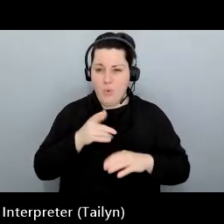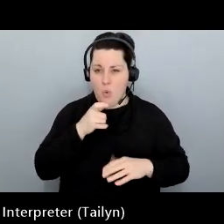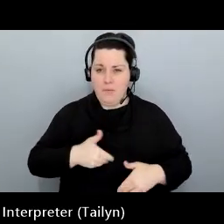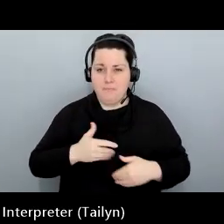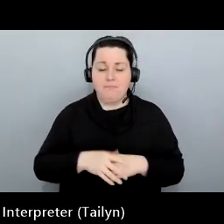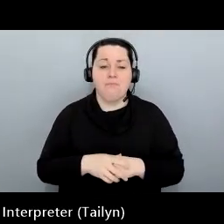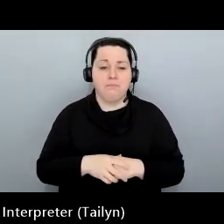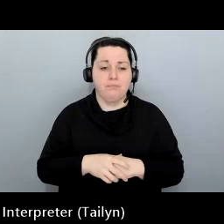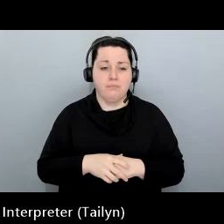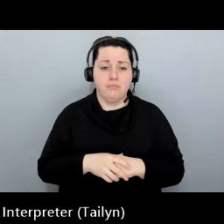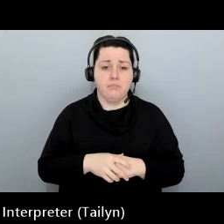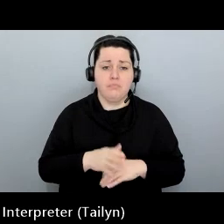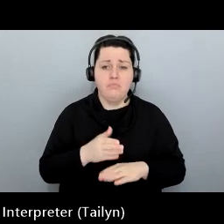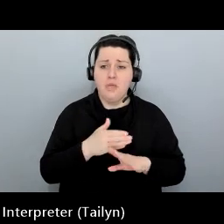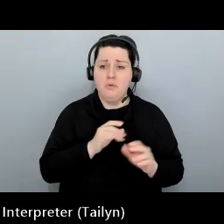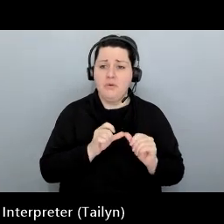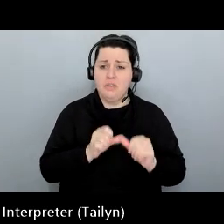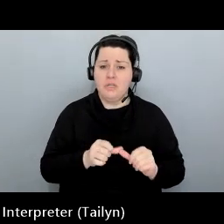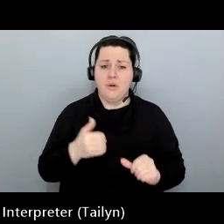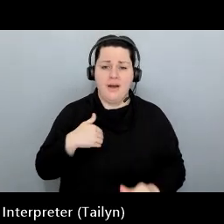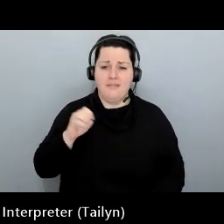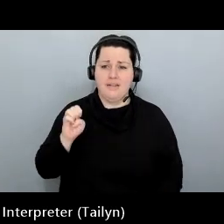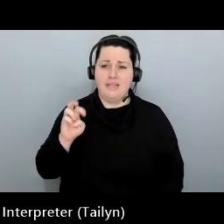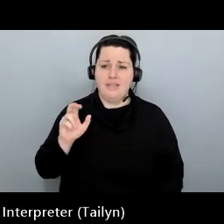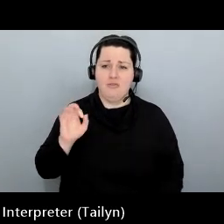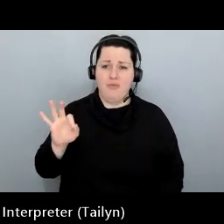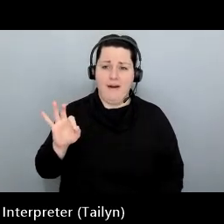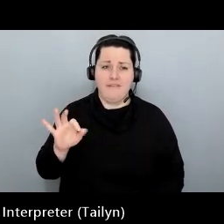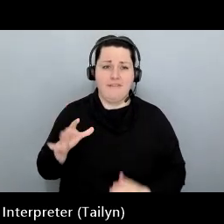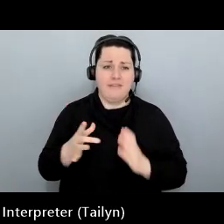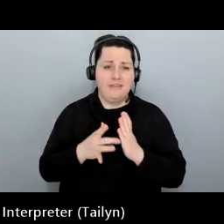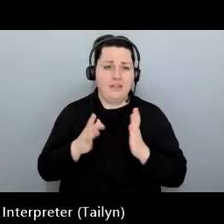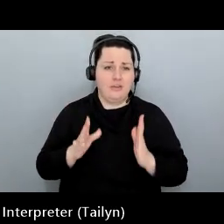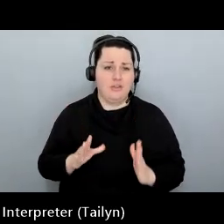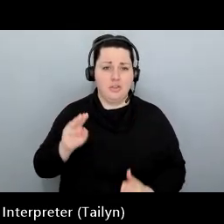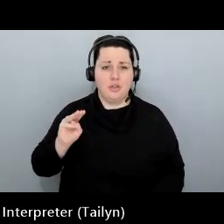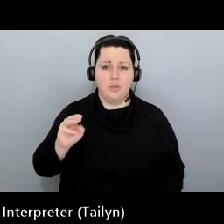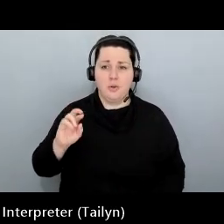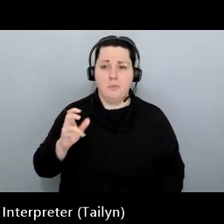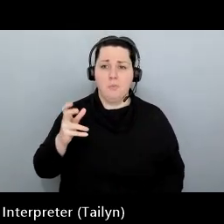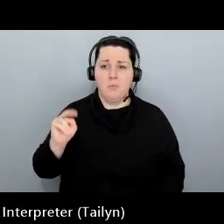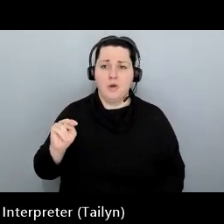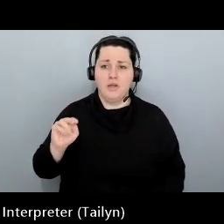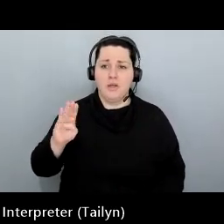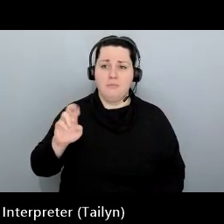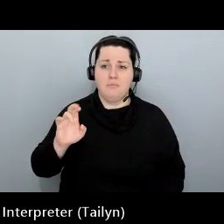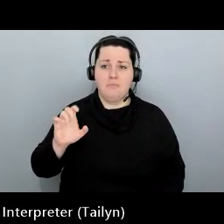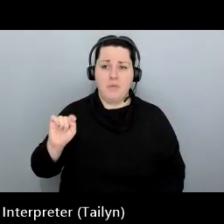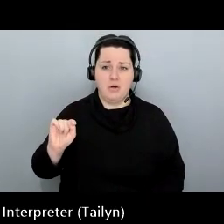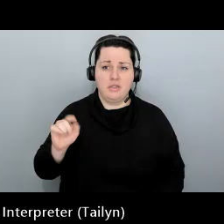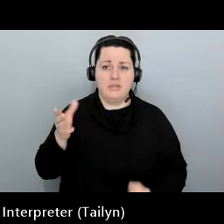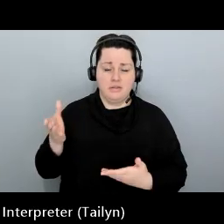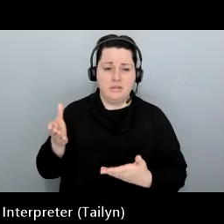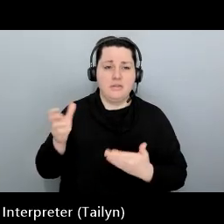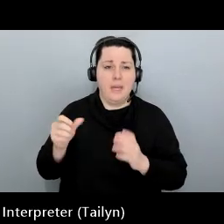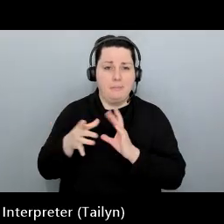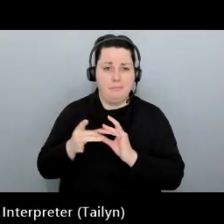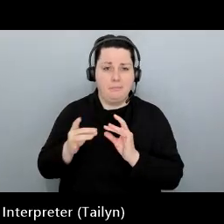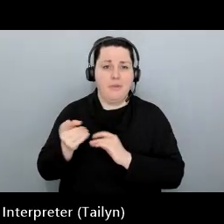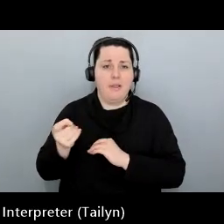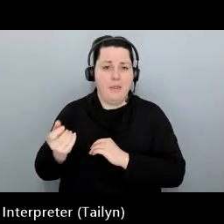I go on, we have the ERAF technician here, Morgan Barrett. So I'm going to invite Morgan to say a few things